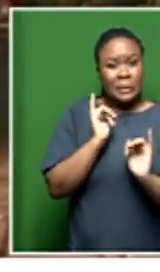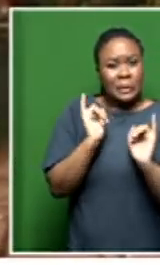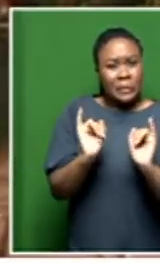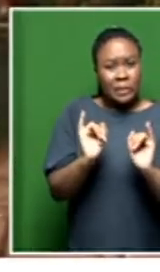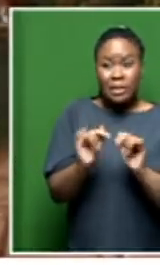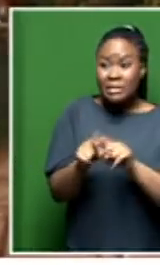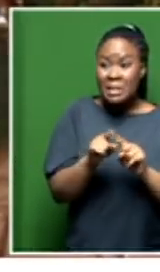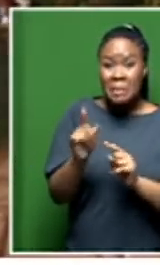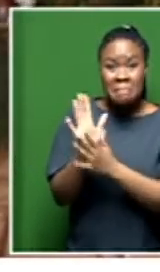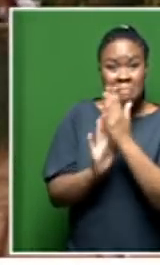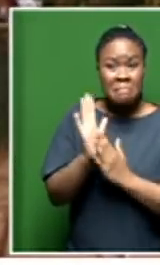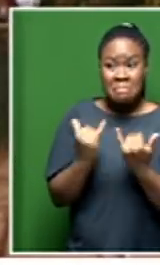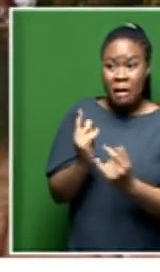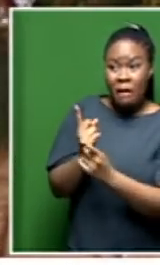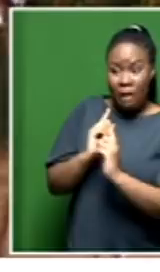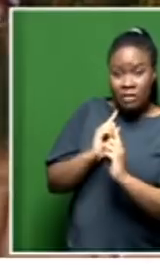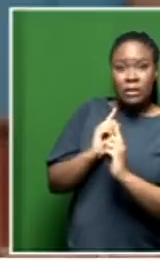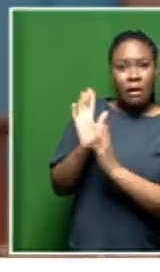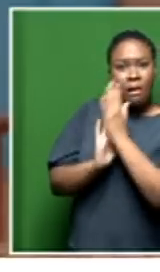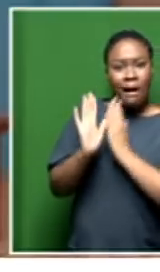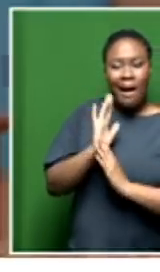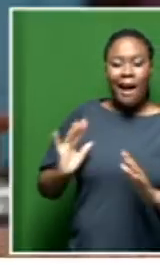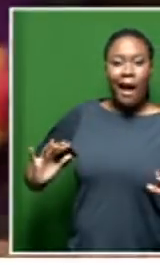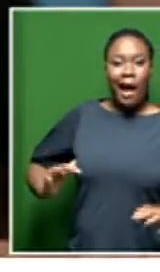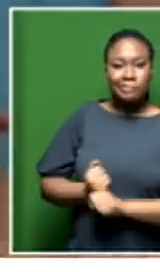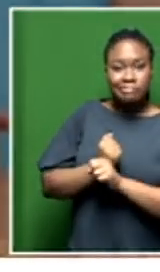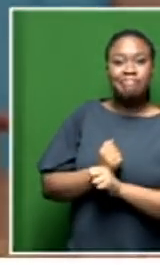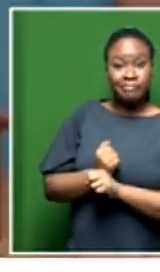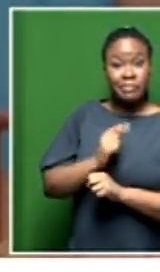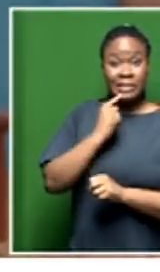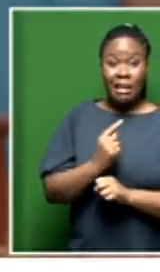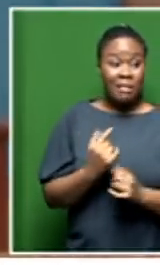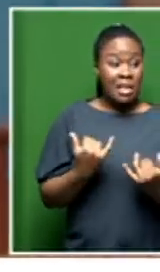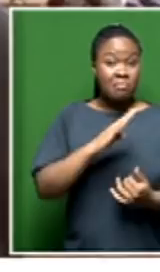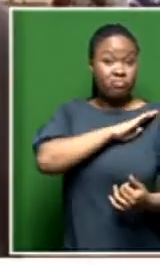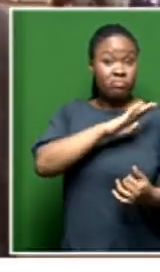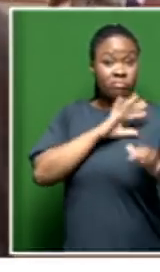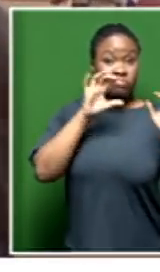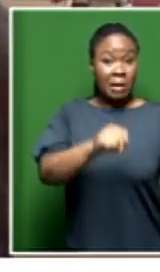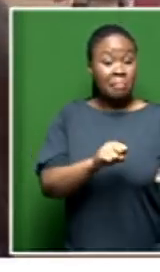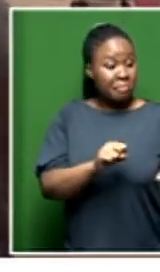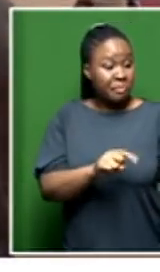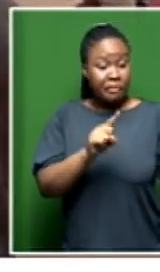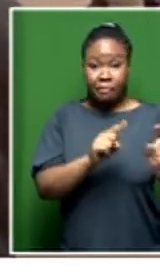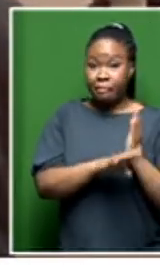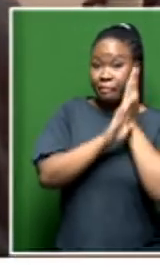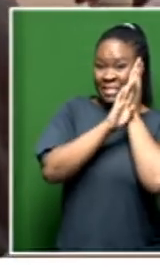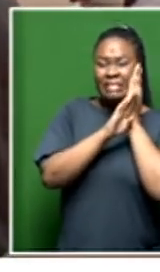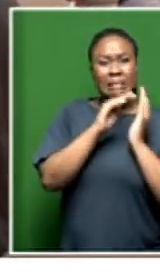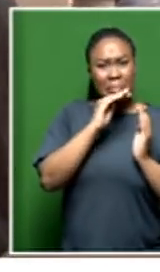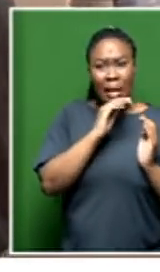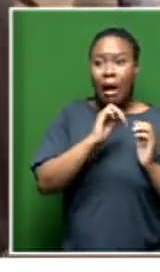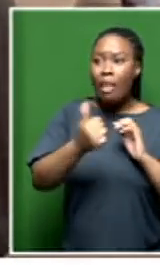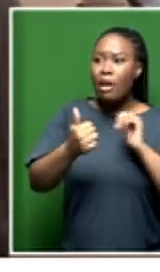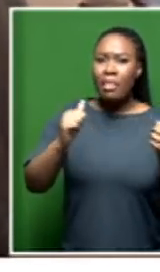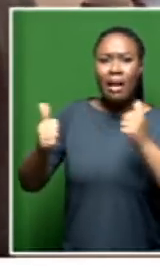much so what you were echoing in your answer, is that if they are not punished, if the coup plotters are not punished, this will carry